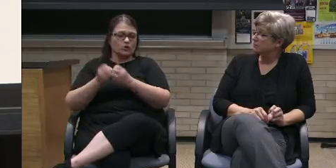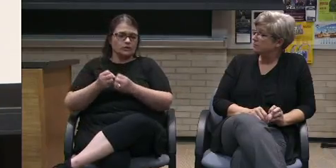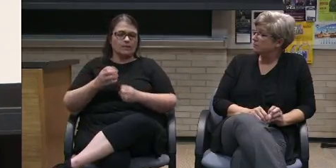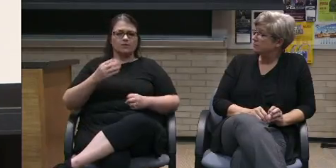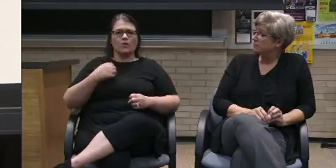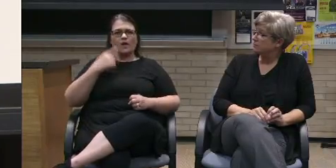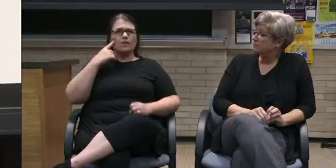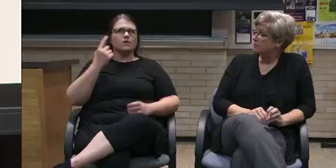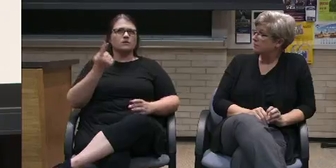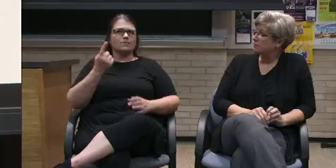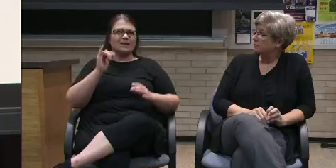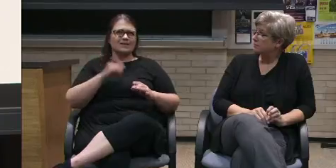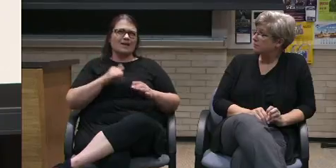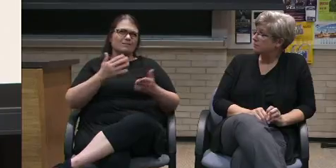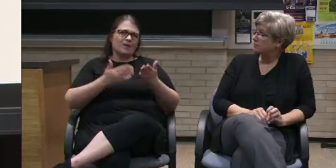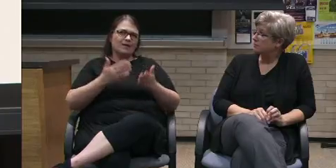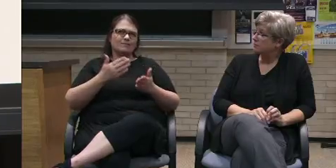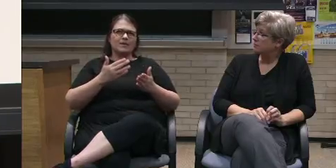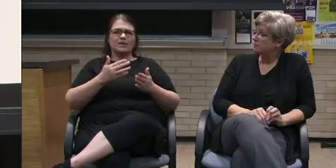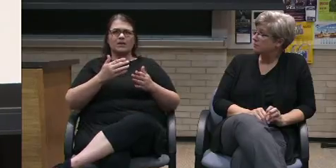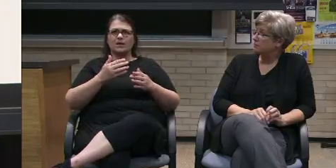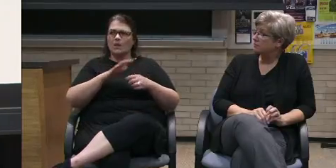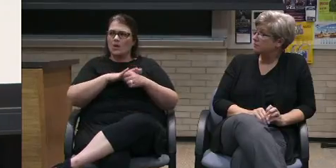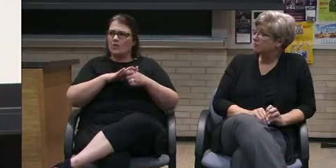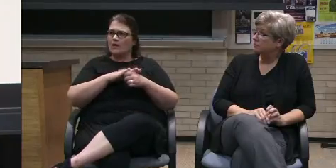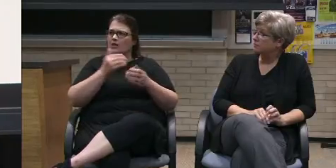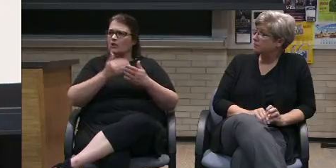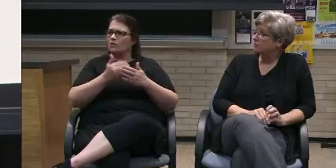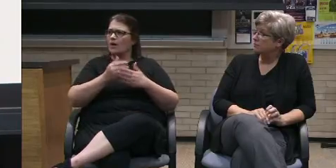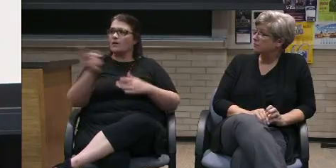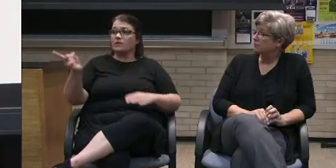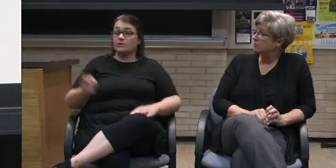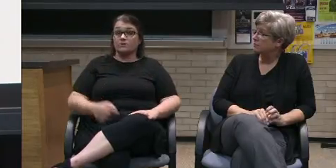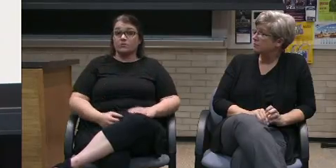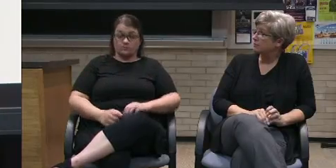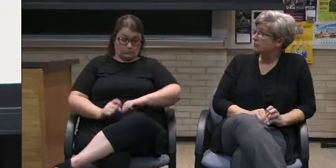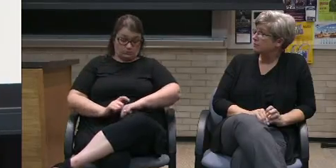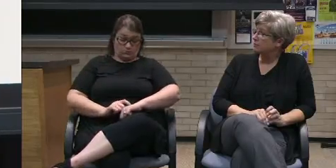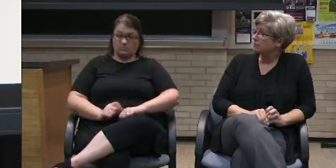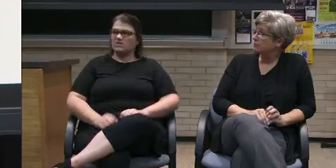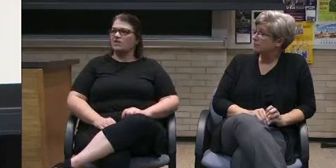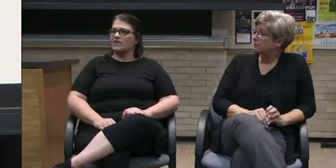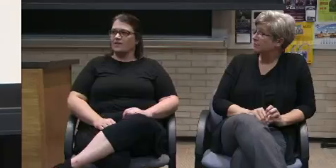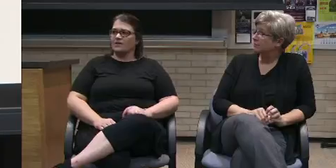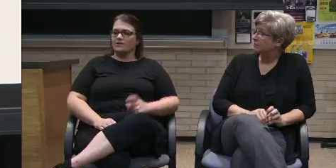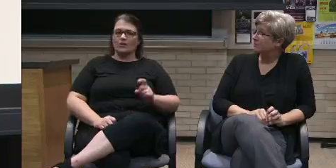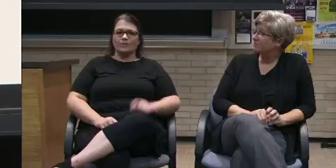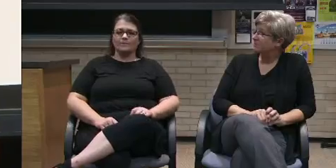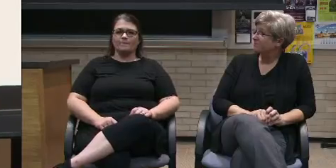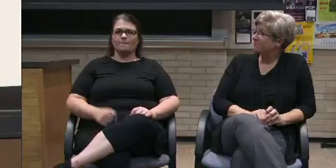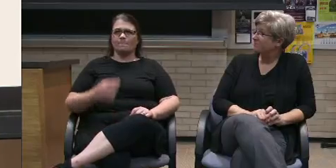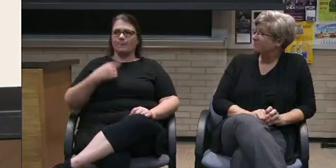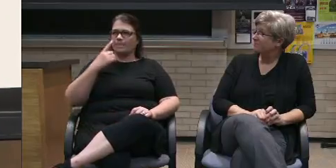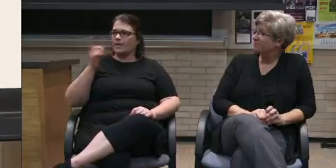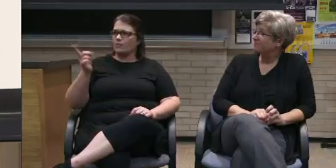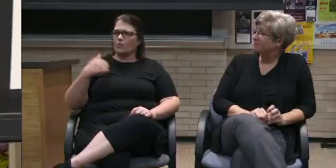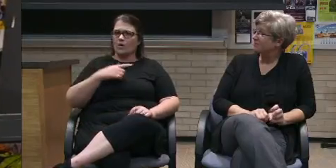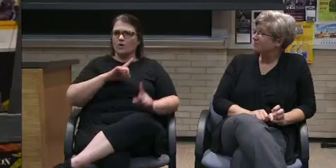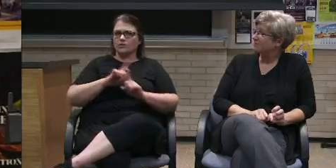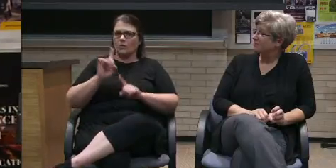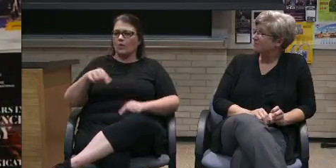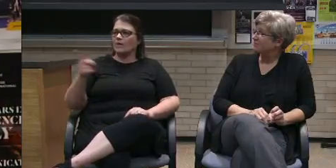building nearby related to, yes, it was looking at it. I'm going to a conference at UMass Lowell Monday.